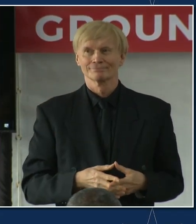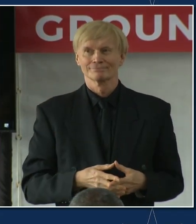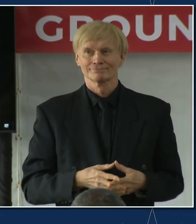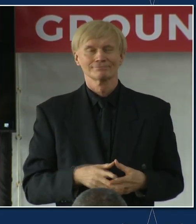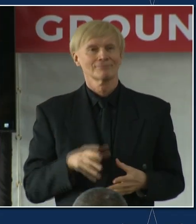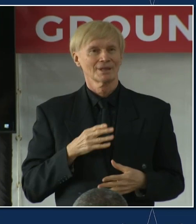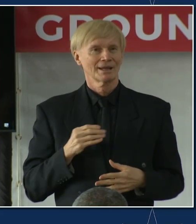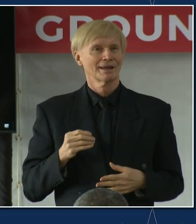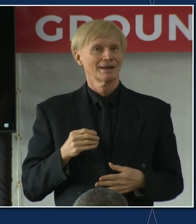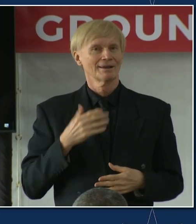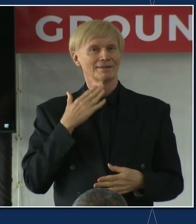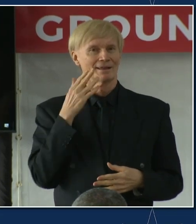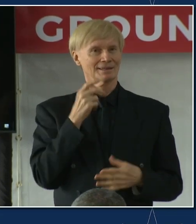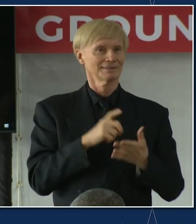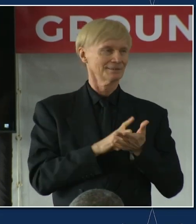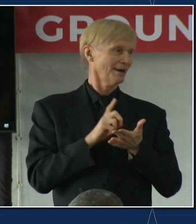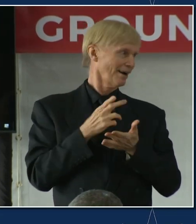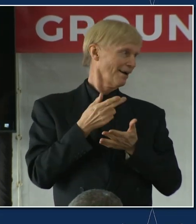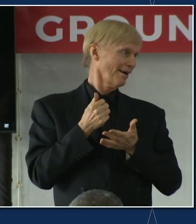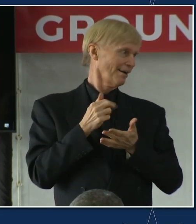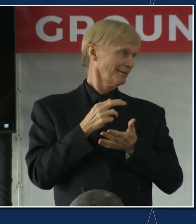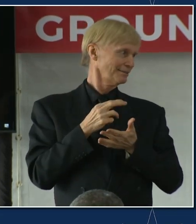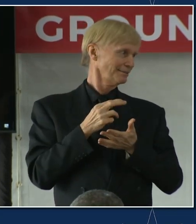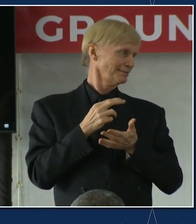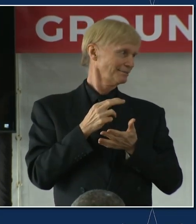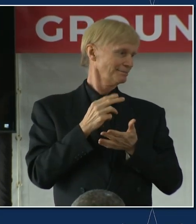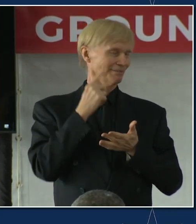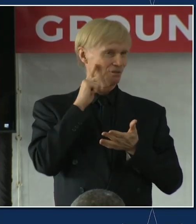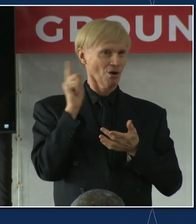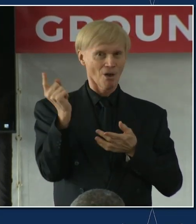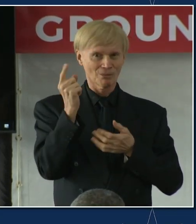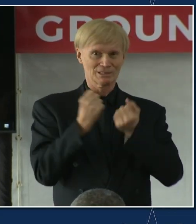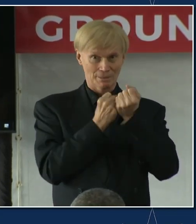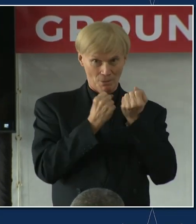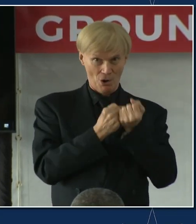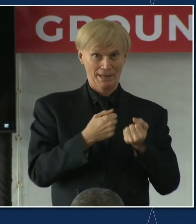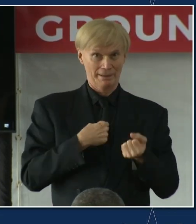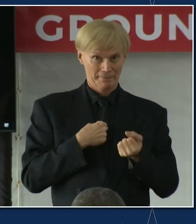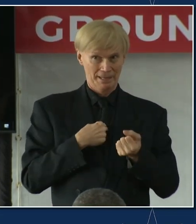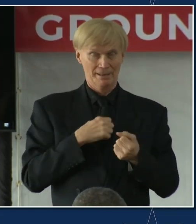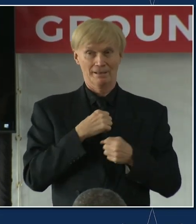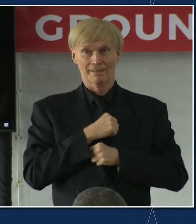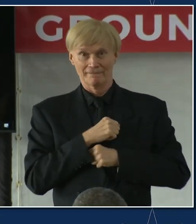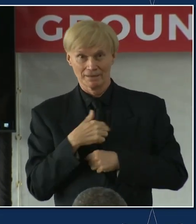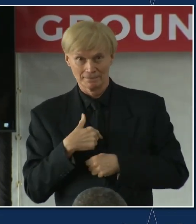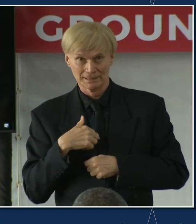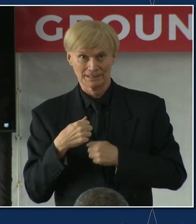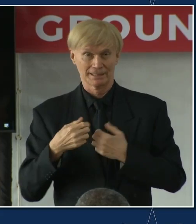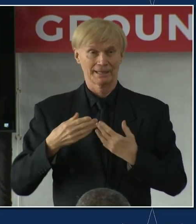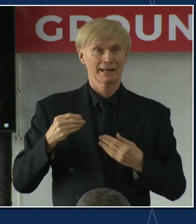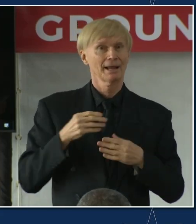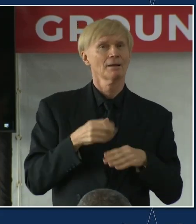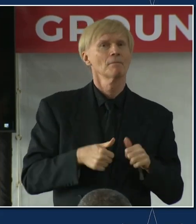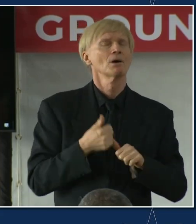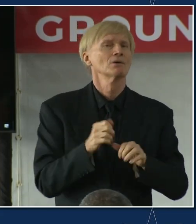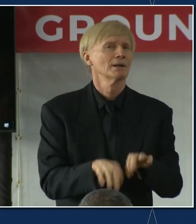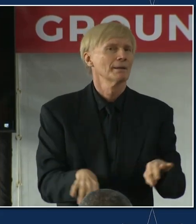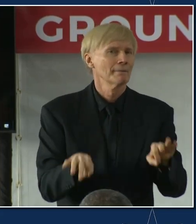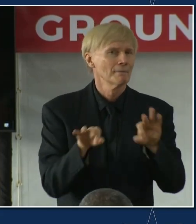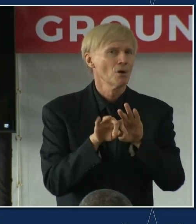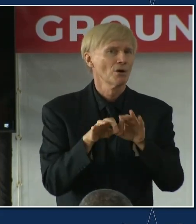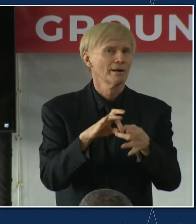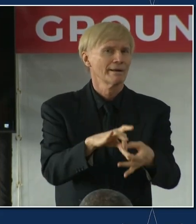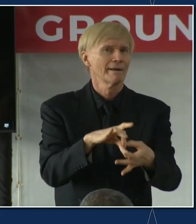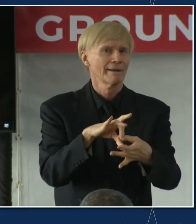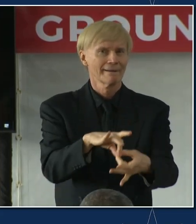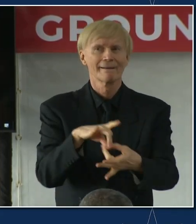I cannot thank Dr. Hines enough for always believing in me, supporting me, loving me, and most importantly, connecting